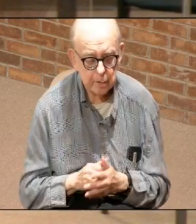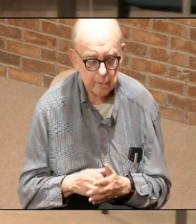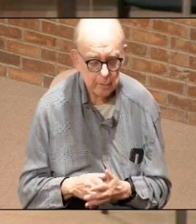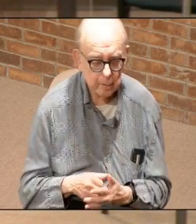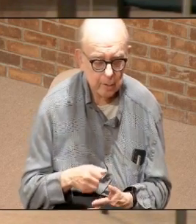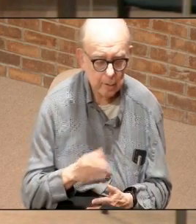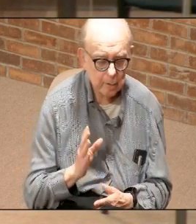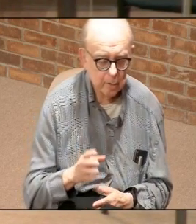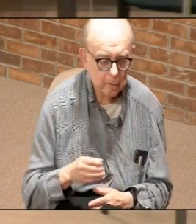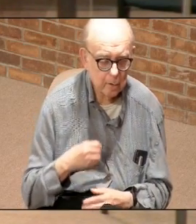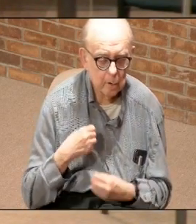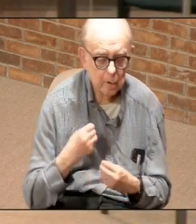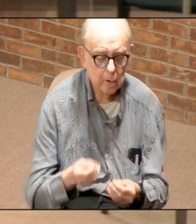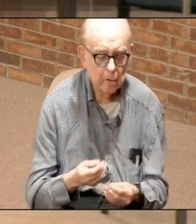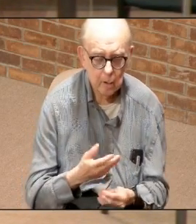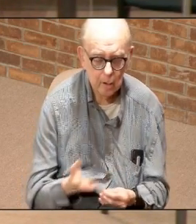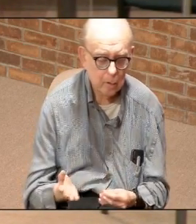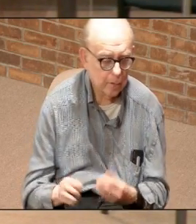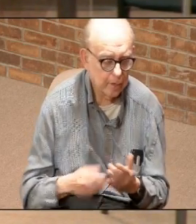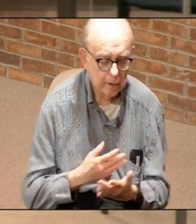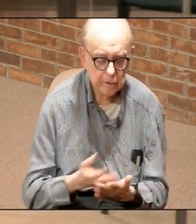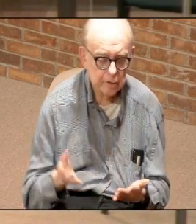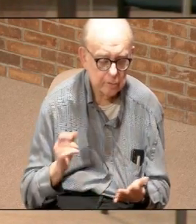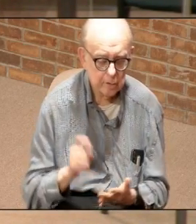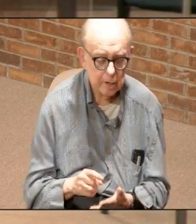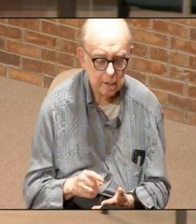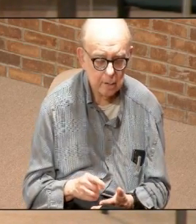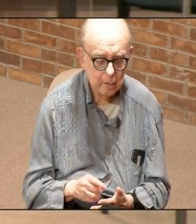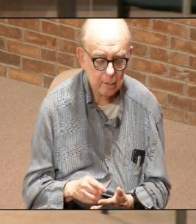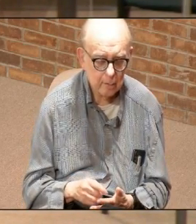And God's going to give you all you need.